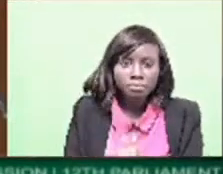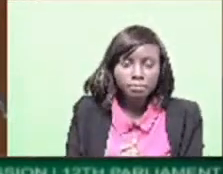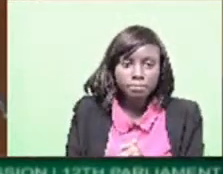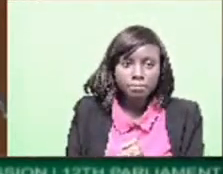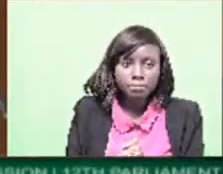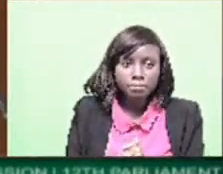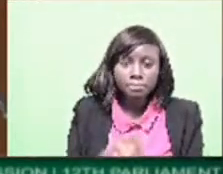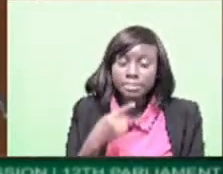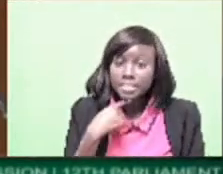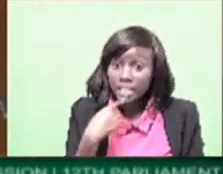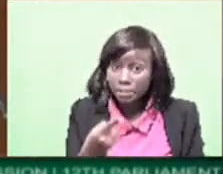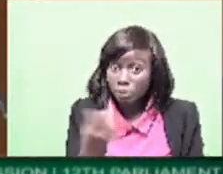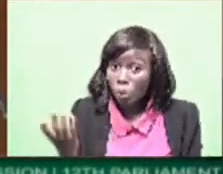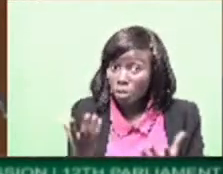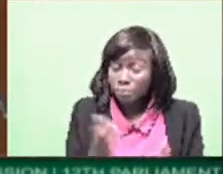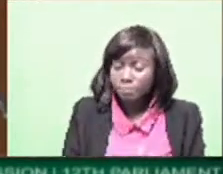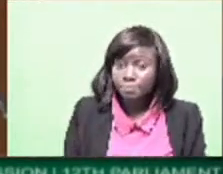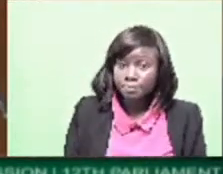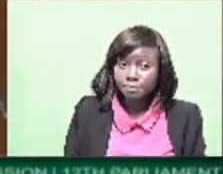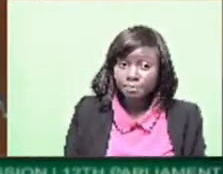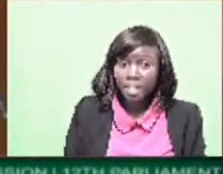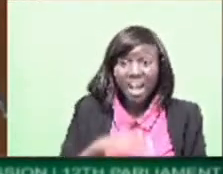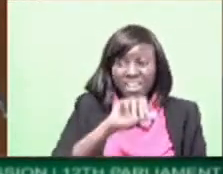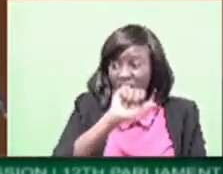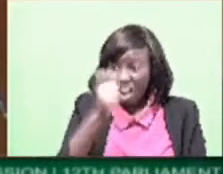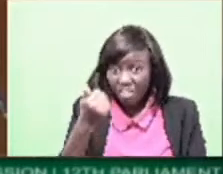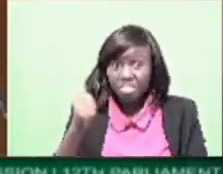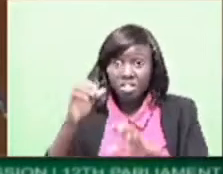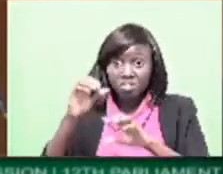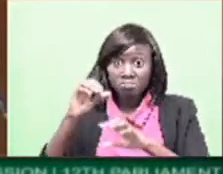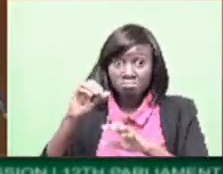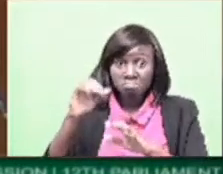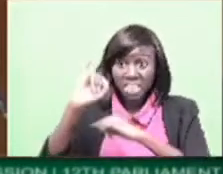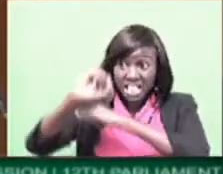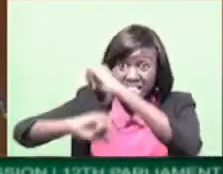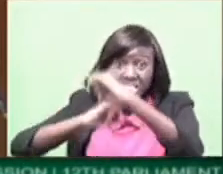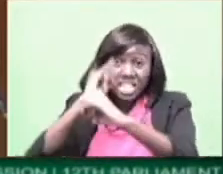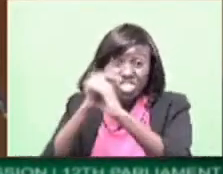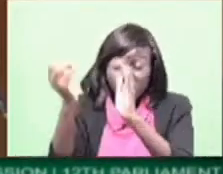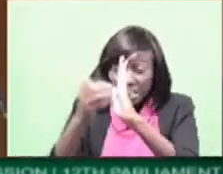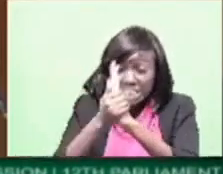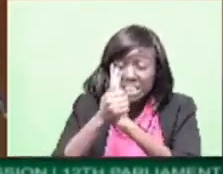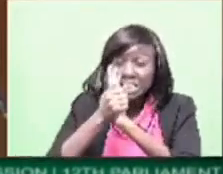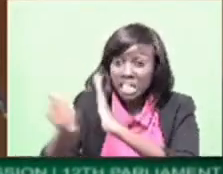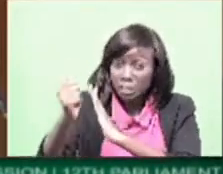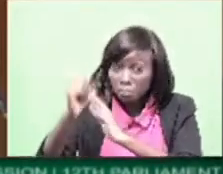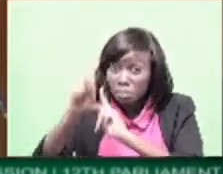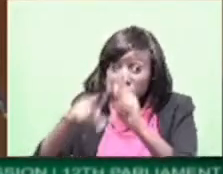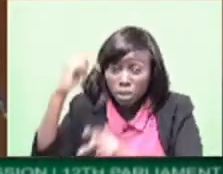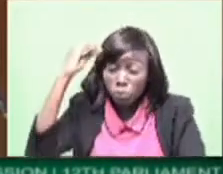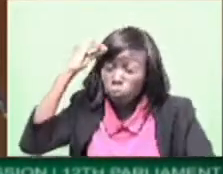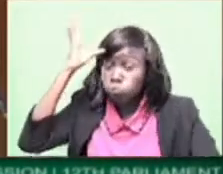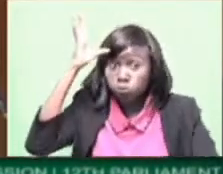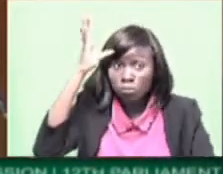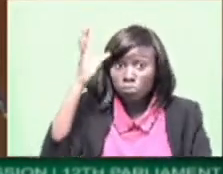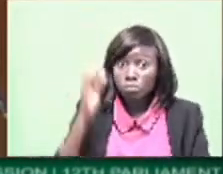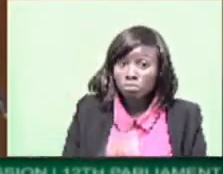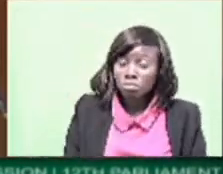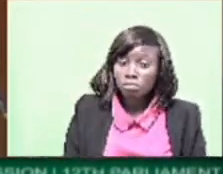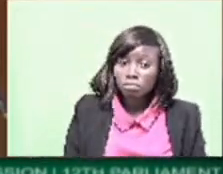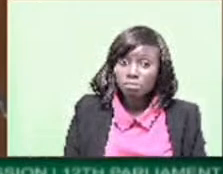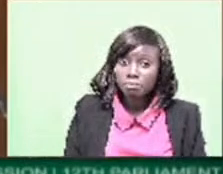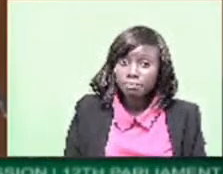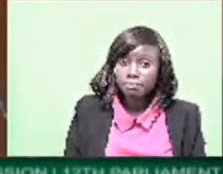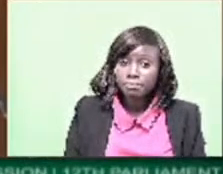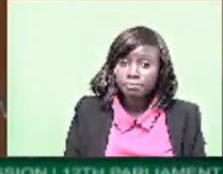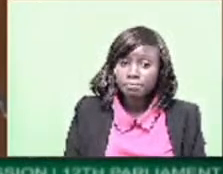the WHO and other persons, other international experts were saying they didn't